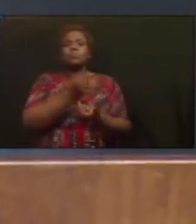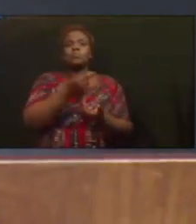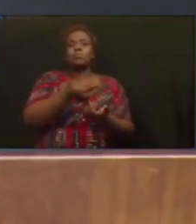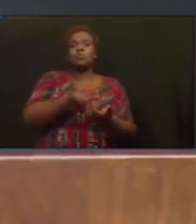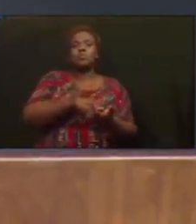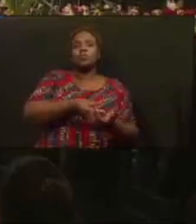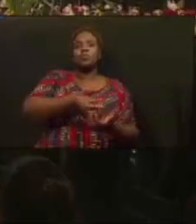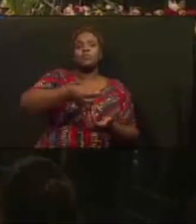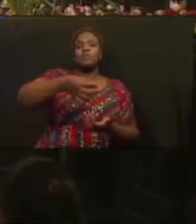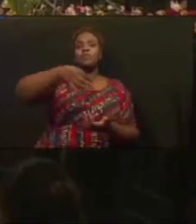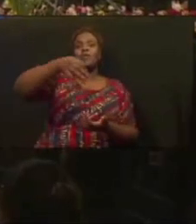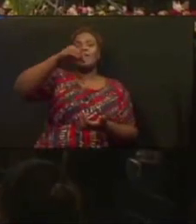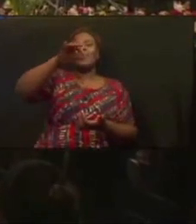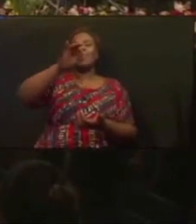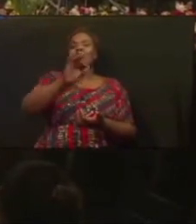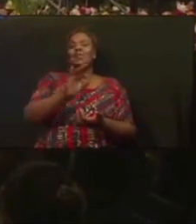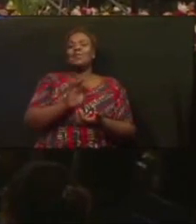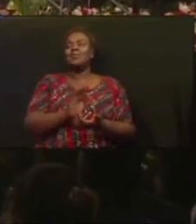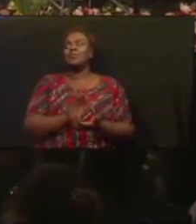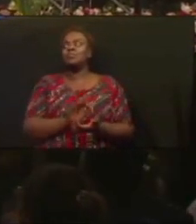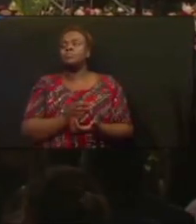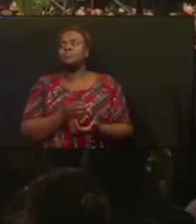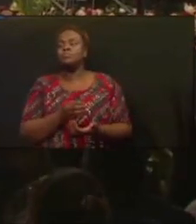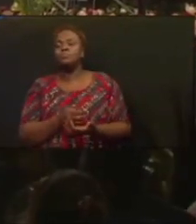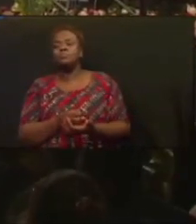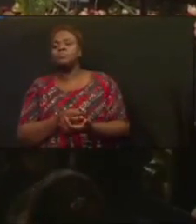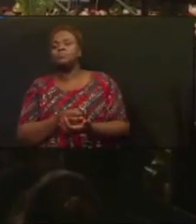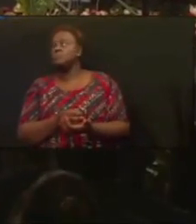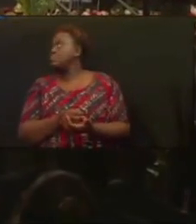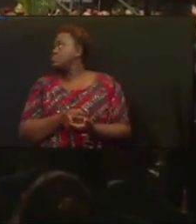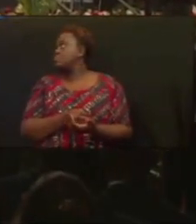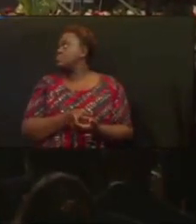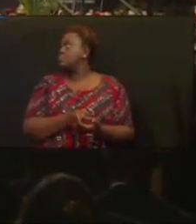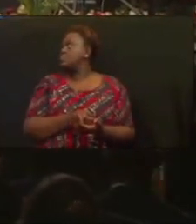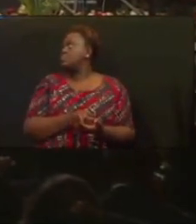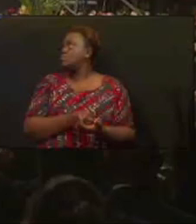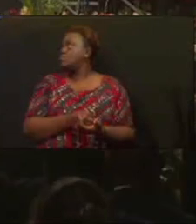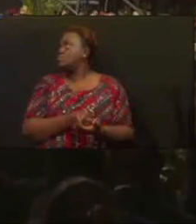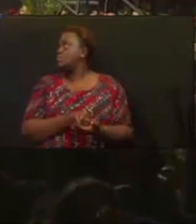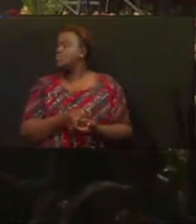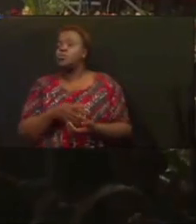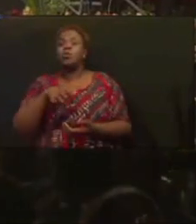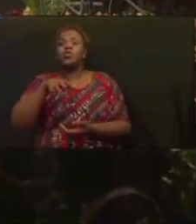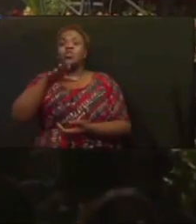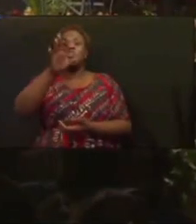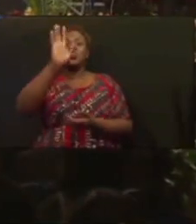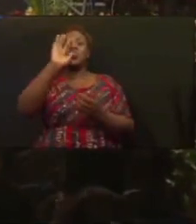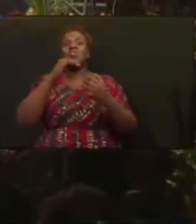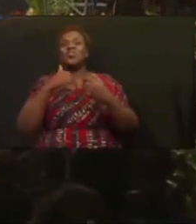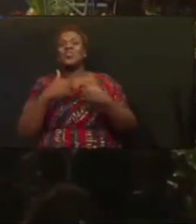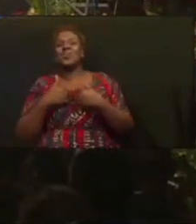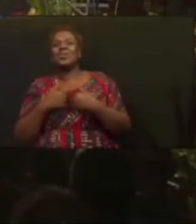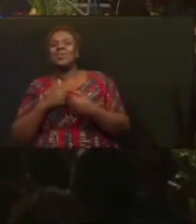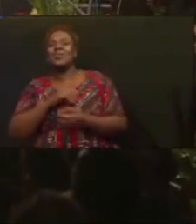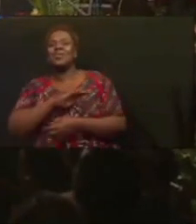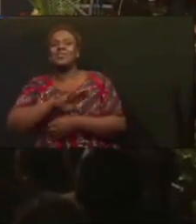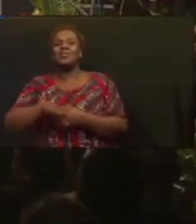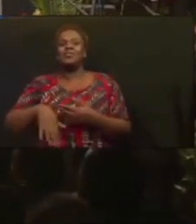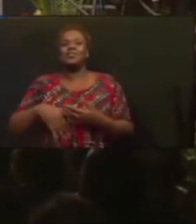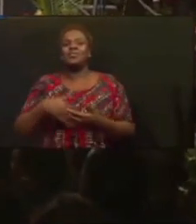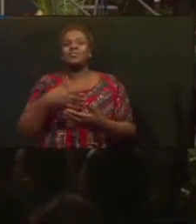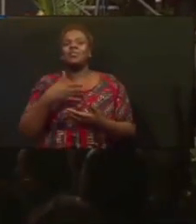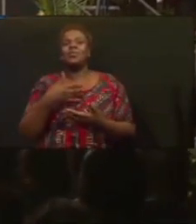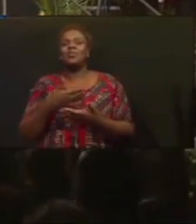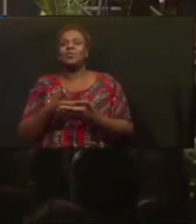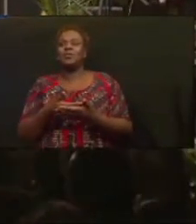be glorified. You get the glory, you